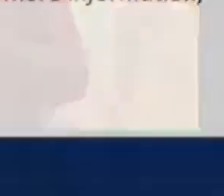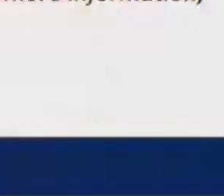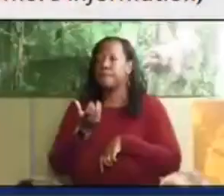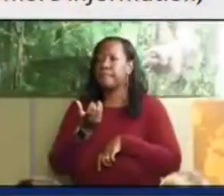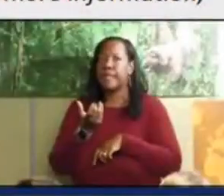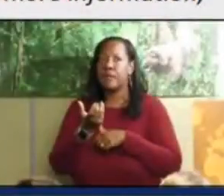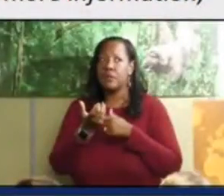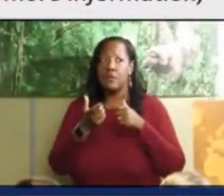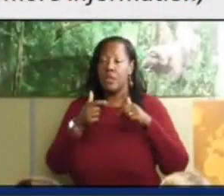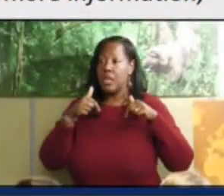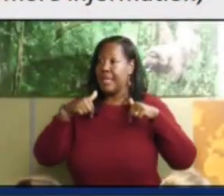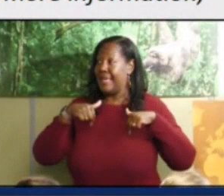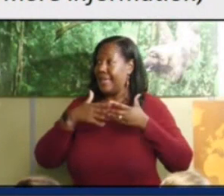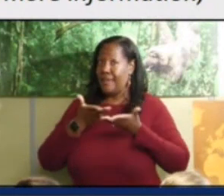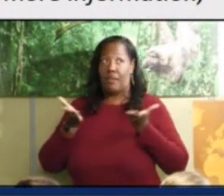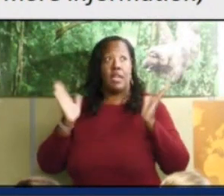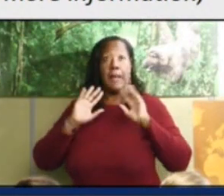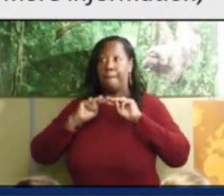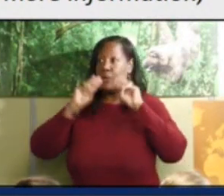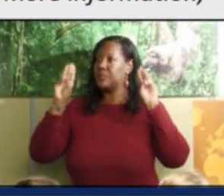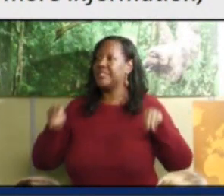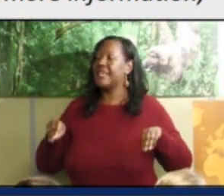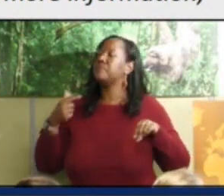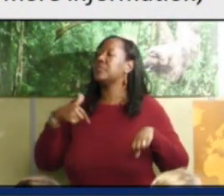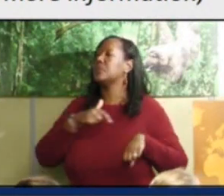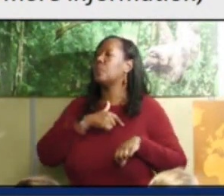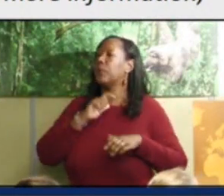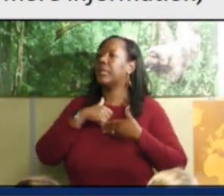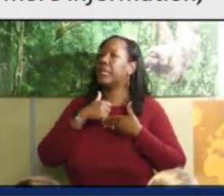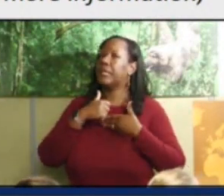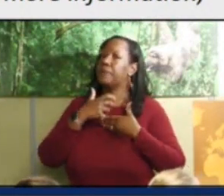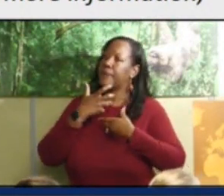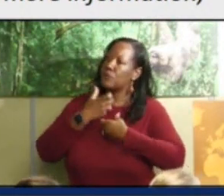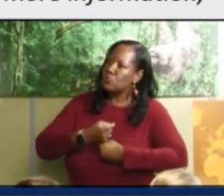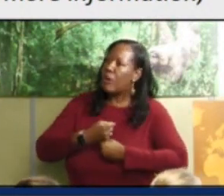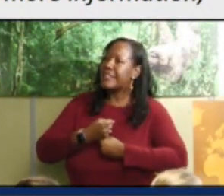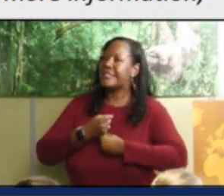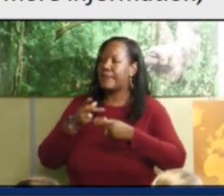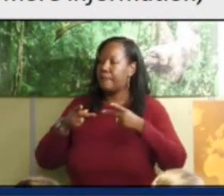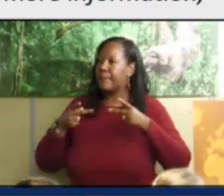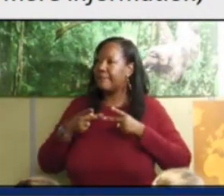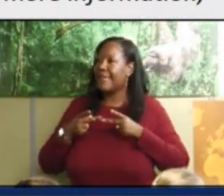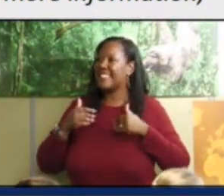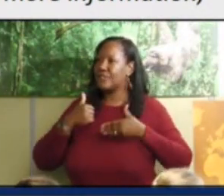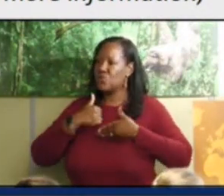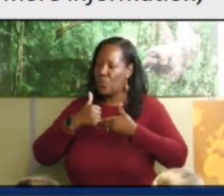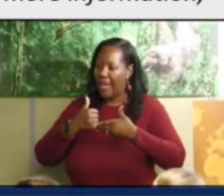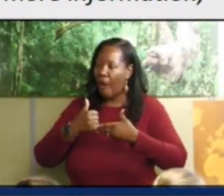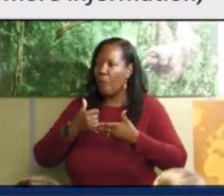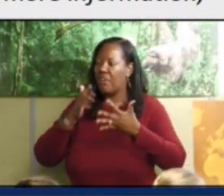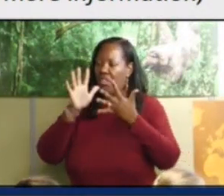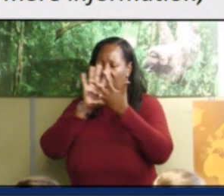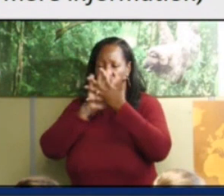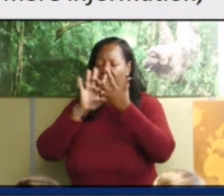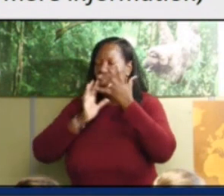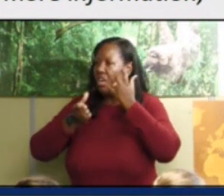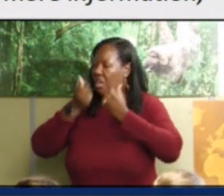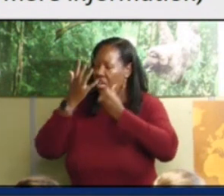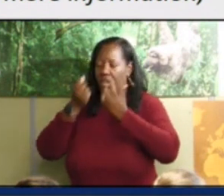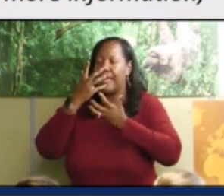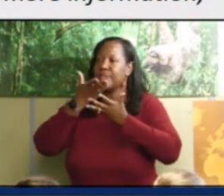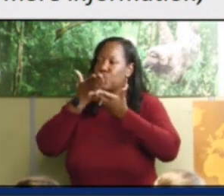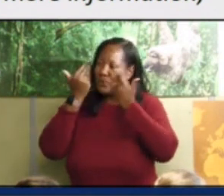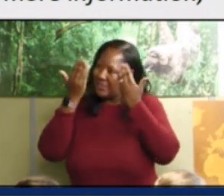Museums can be kind of a trusted source that can kind of help cut through some of that noise and